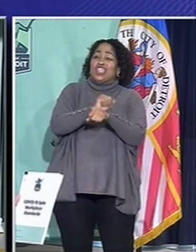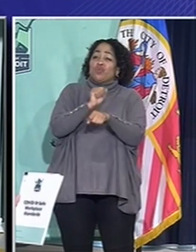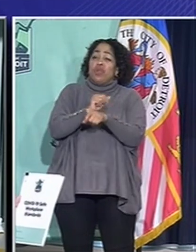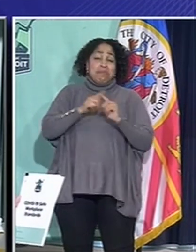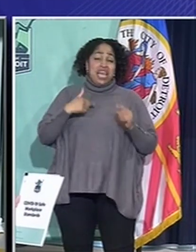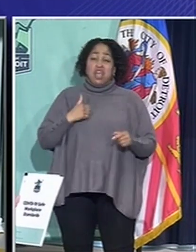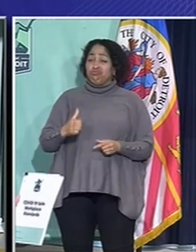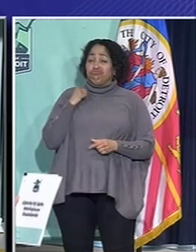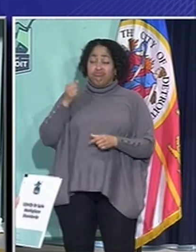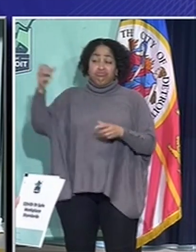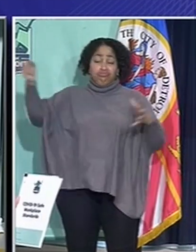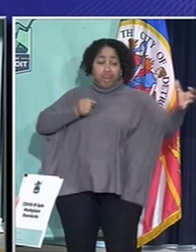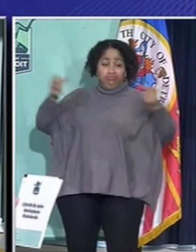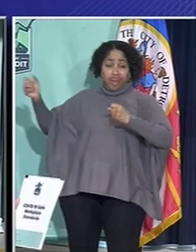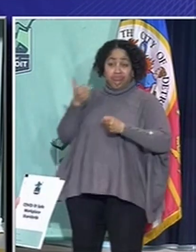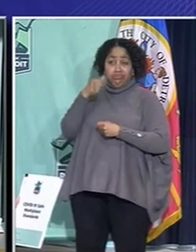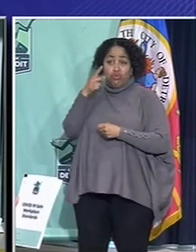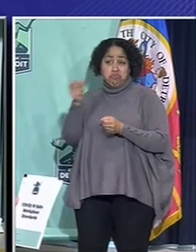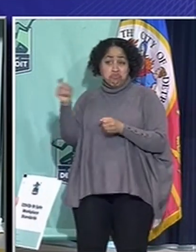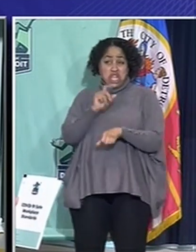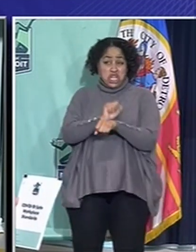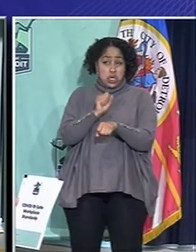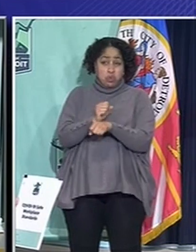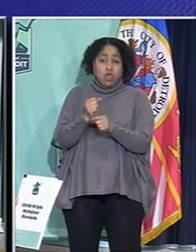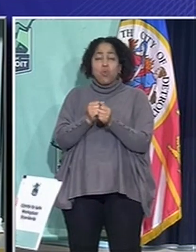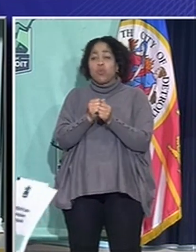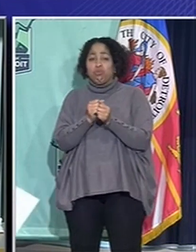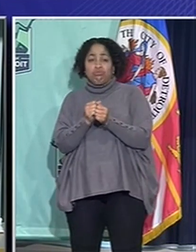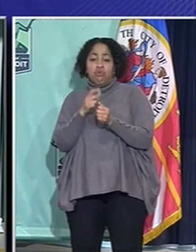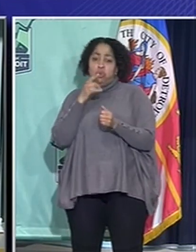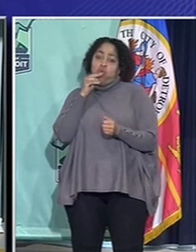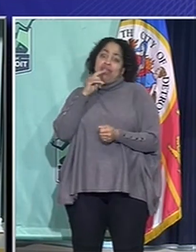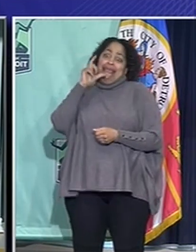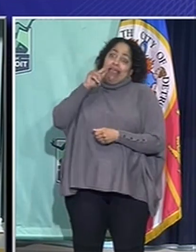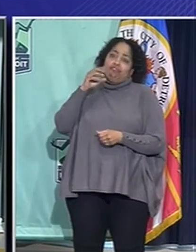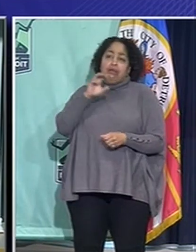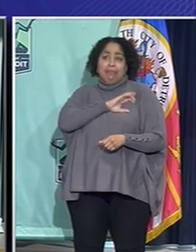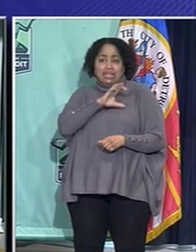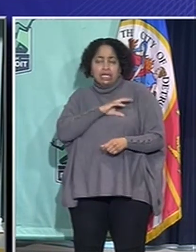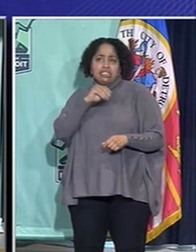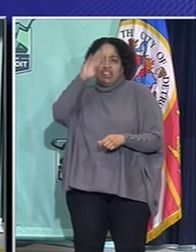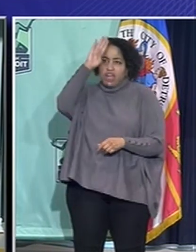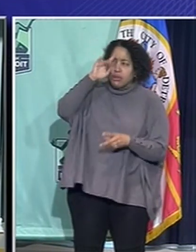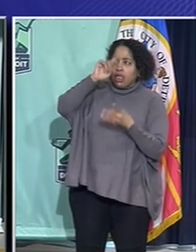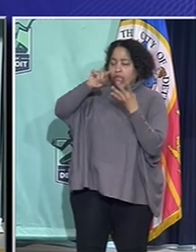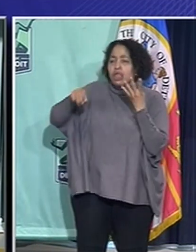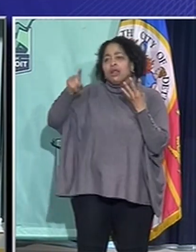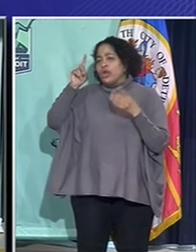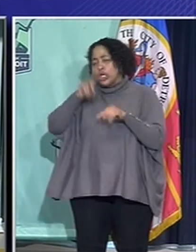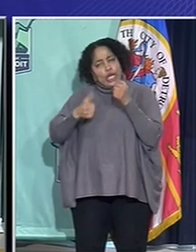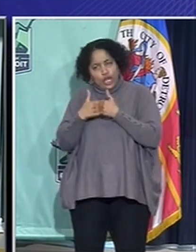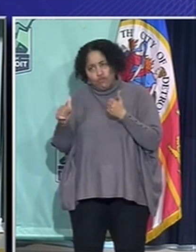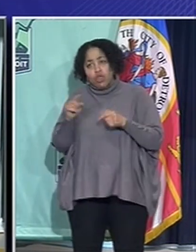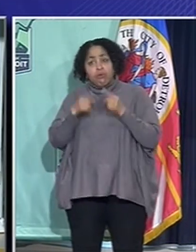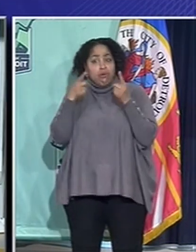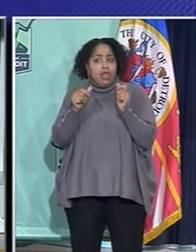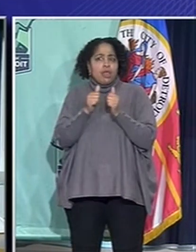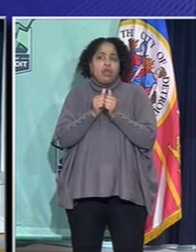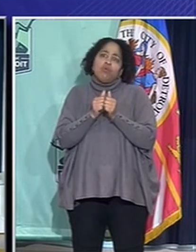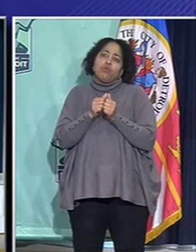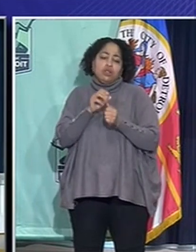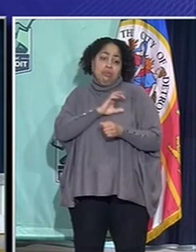didn't have to. Police, fire, EMTs, we couldn't avoid that, although what's happened with the police department is a significant